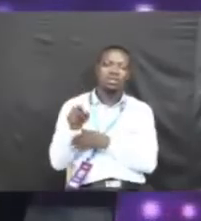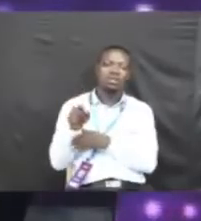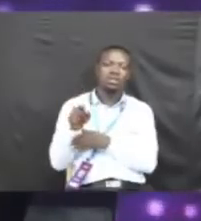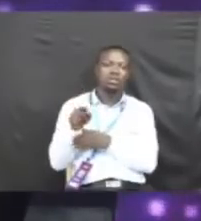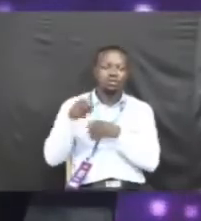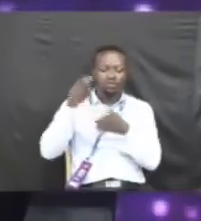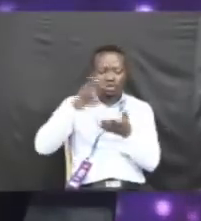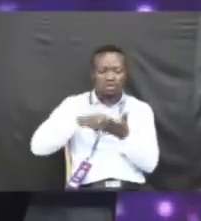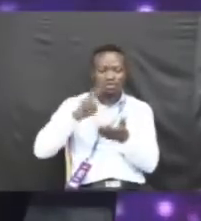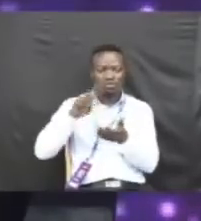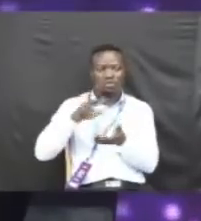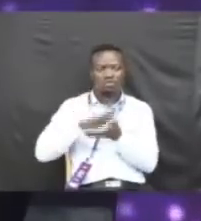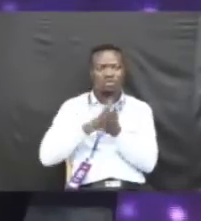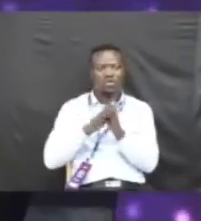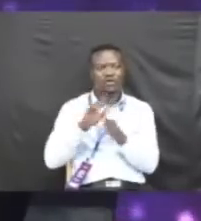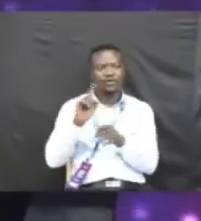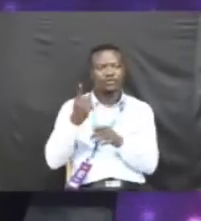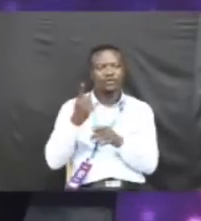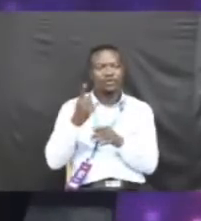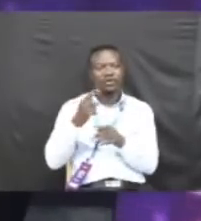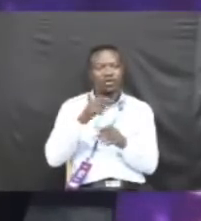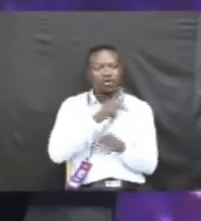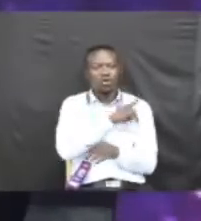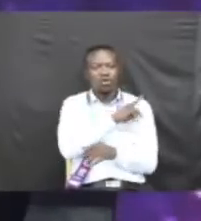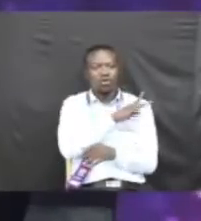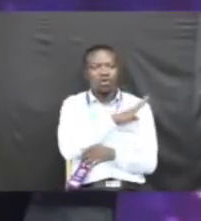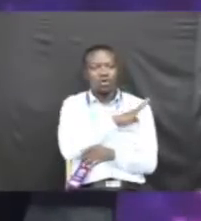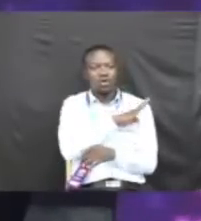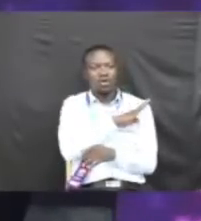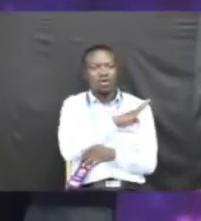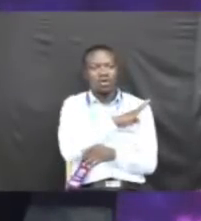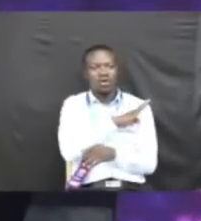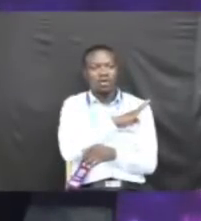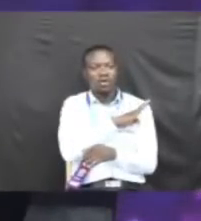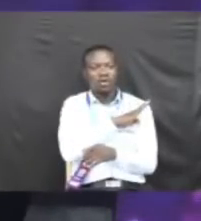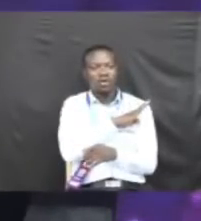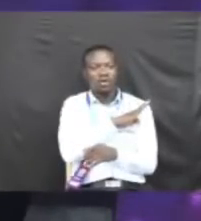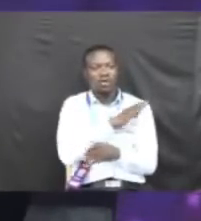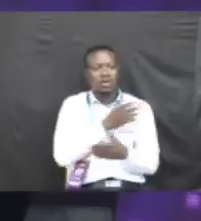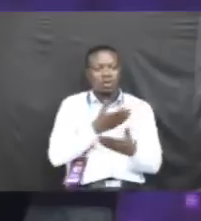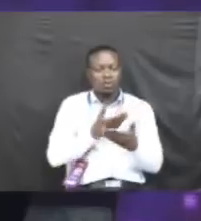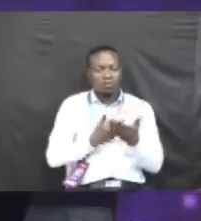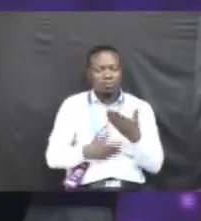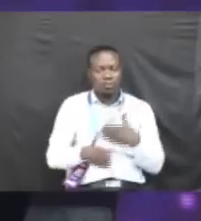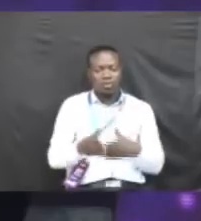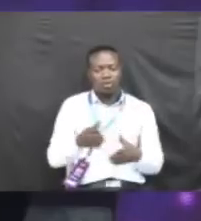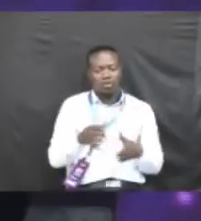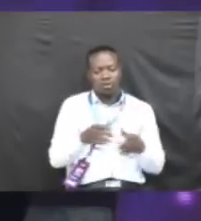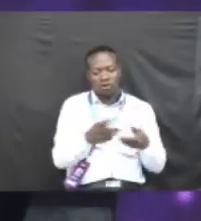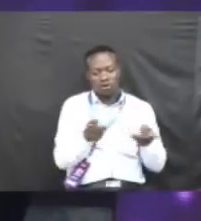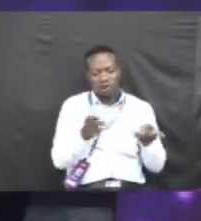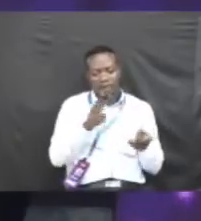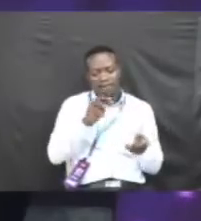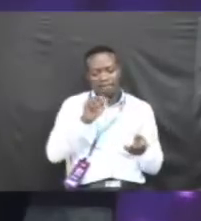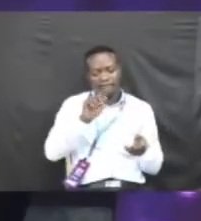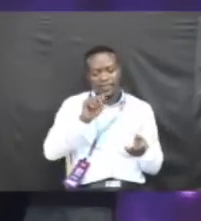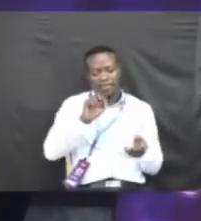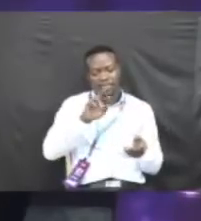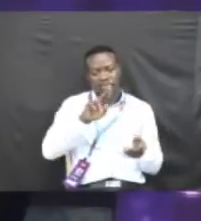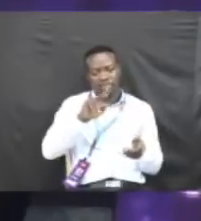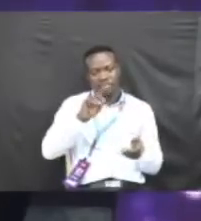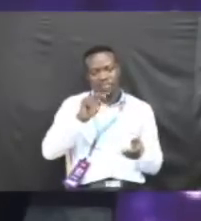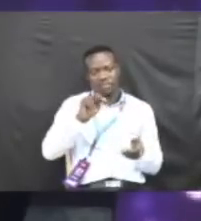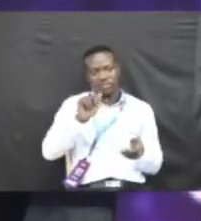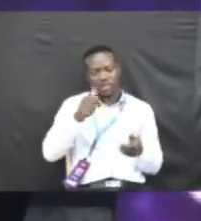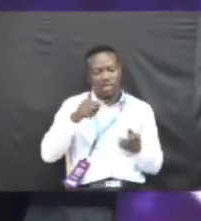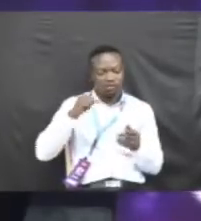2022 became the first Kibu teaching hospital maternal fa medicine fellow with the Ghana college of physicians and